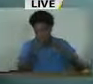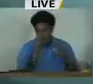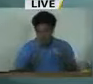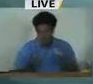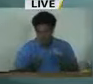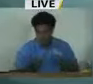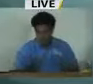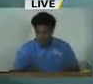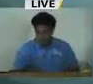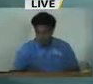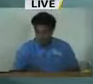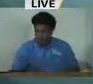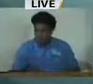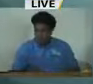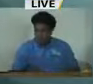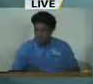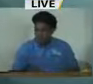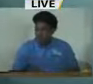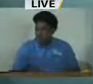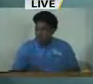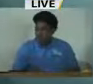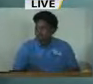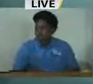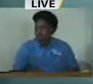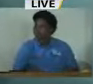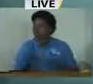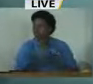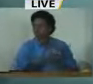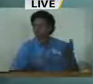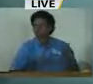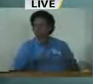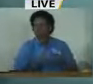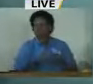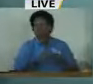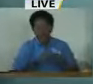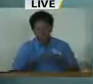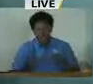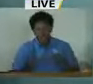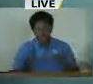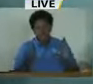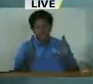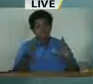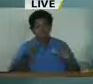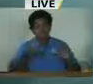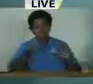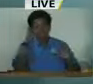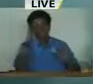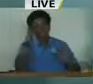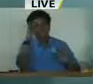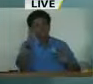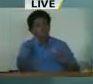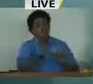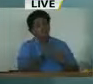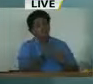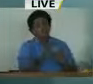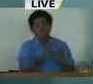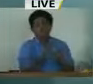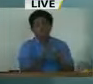And sometimes, in haste, we create more damage